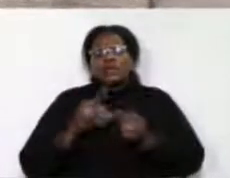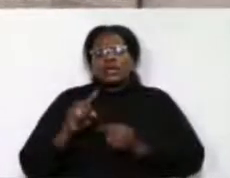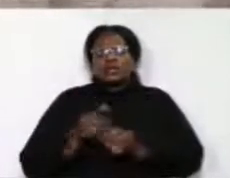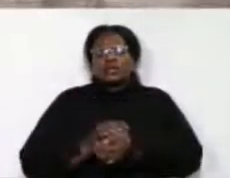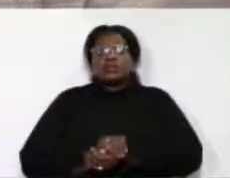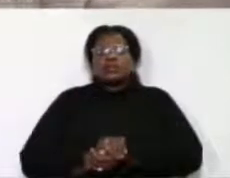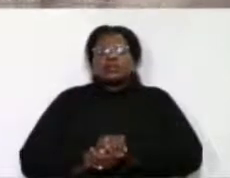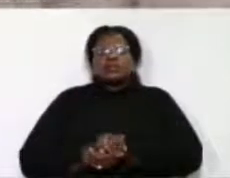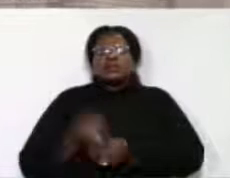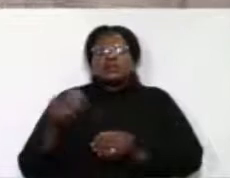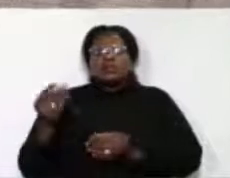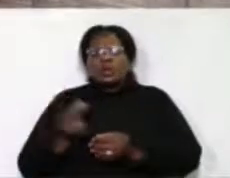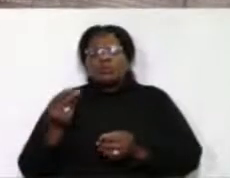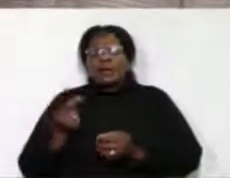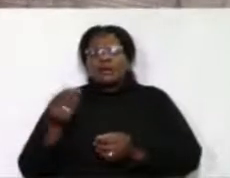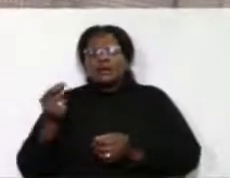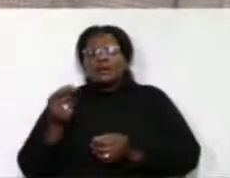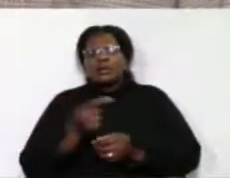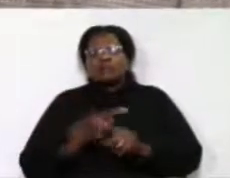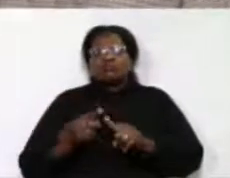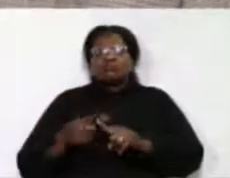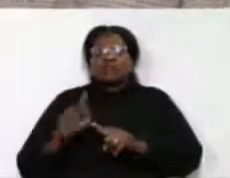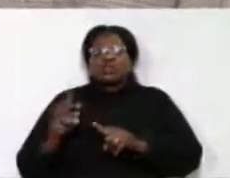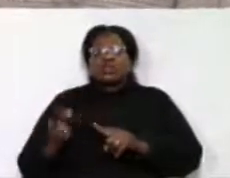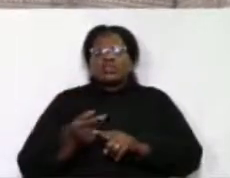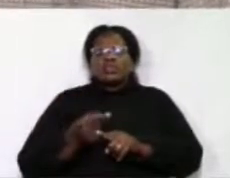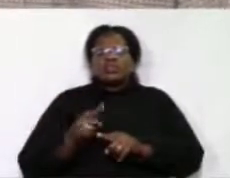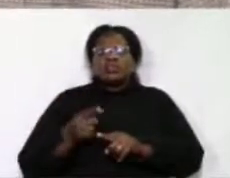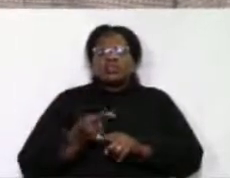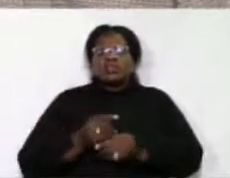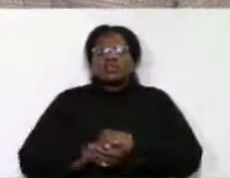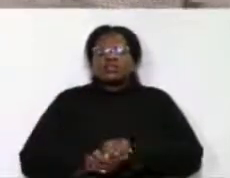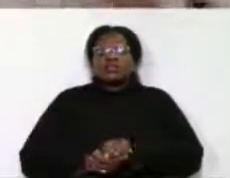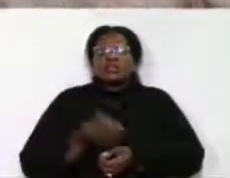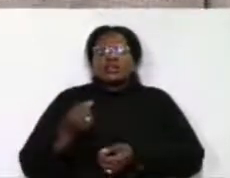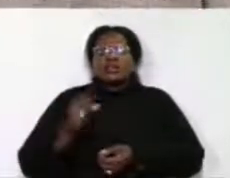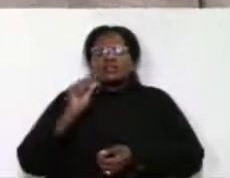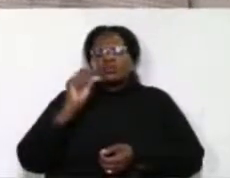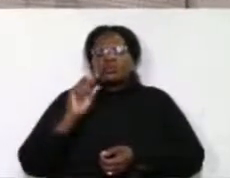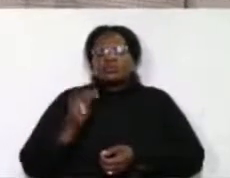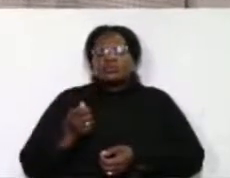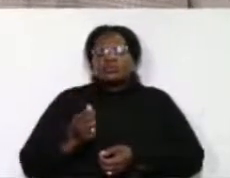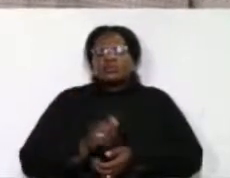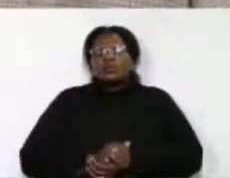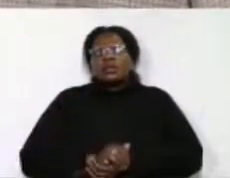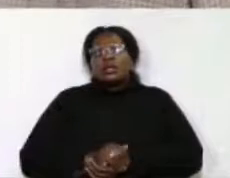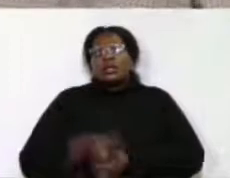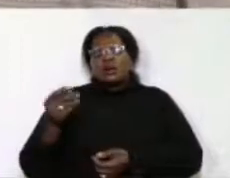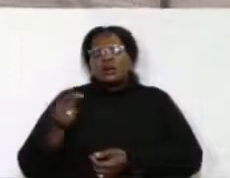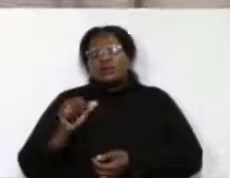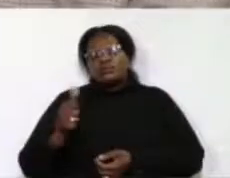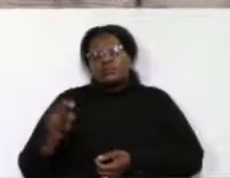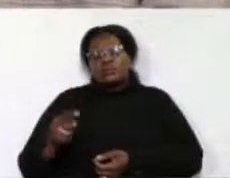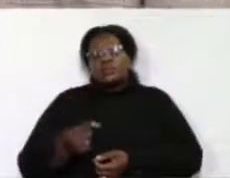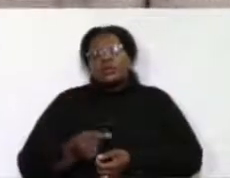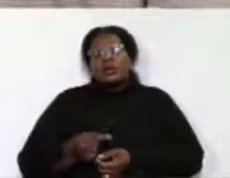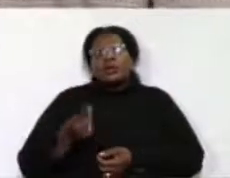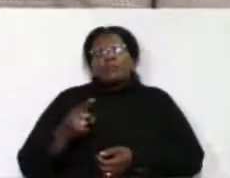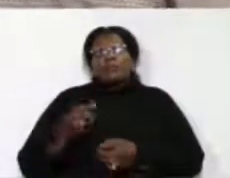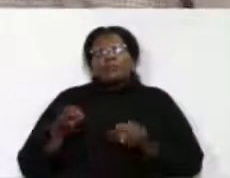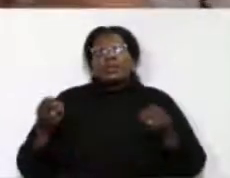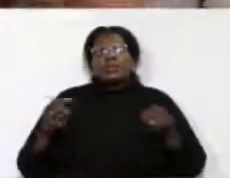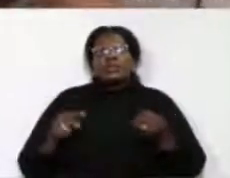buying new machines? I've been doing that as well. I get a little bit of money every month. I buy myself a new drilling machine. Yeah. Then my assets are growing,